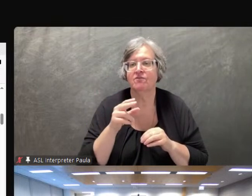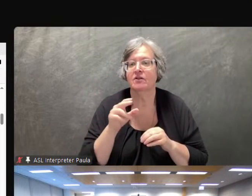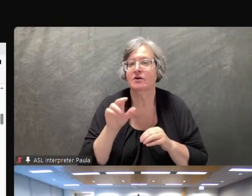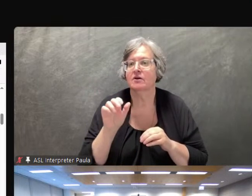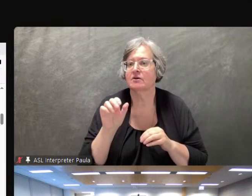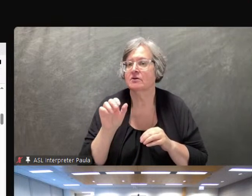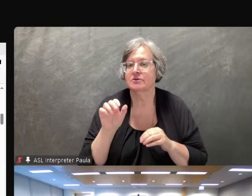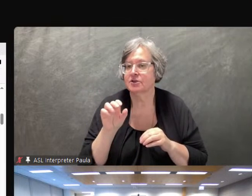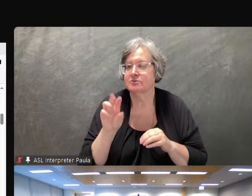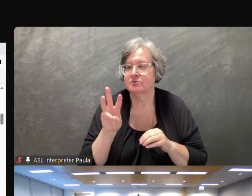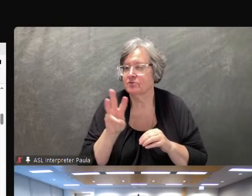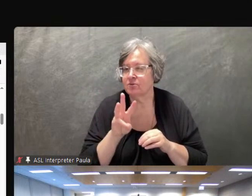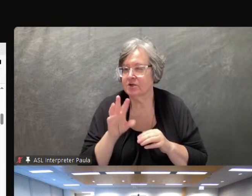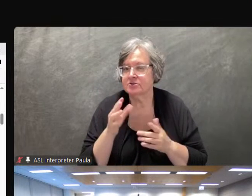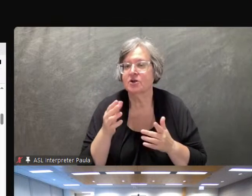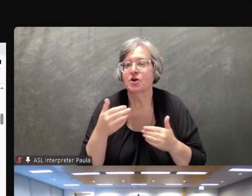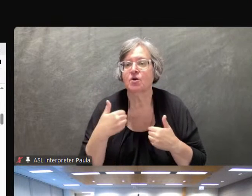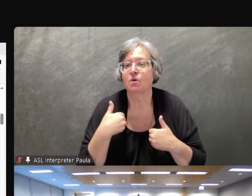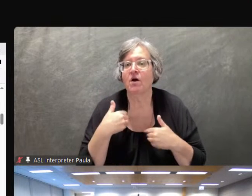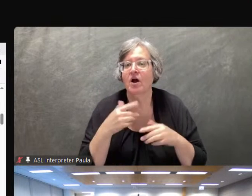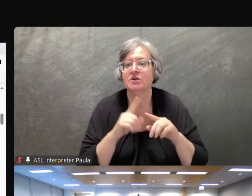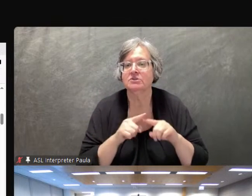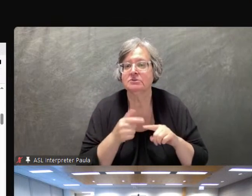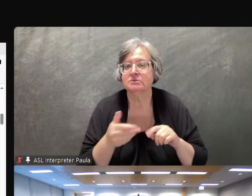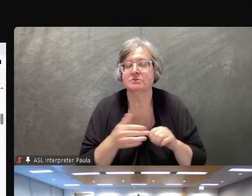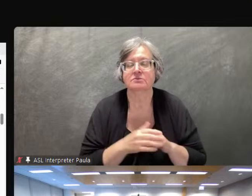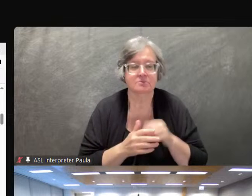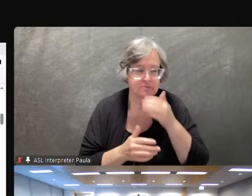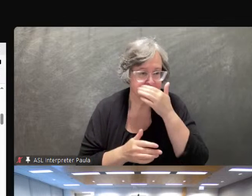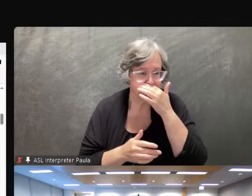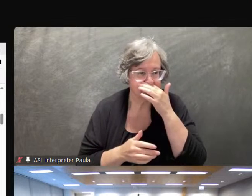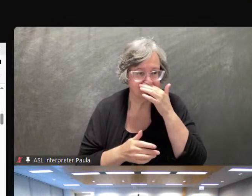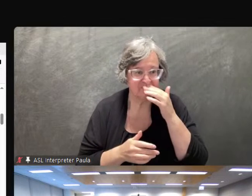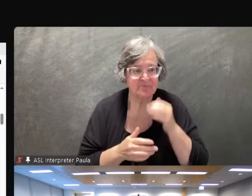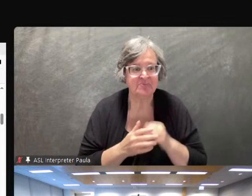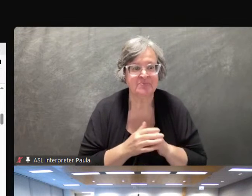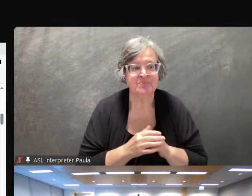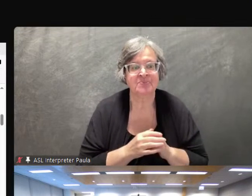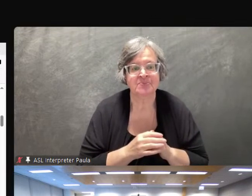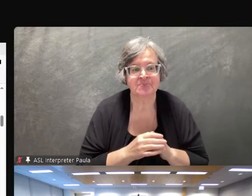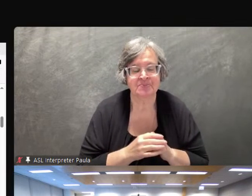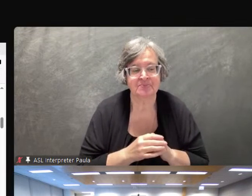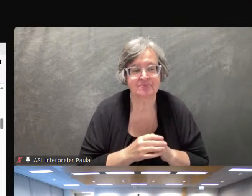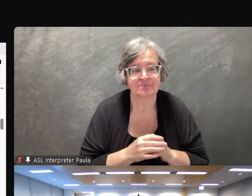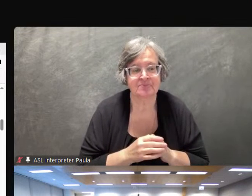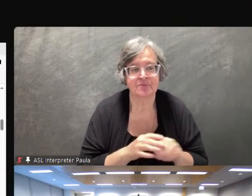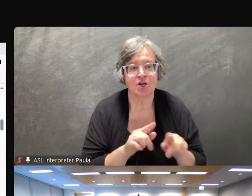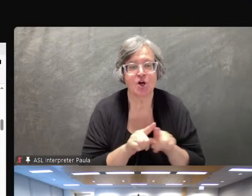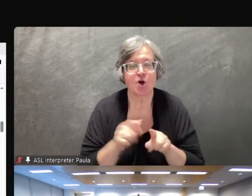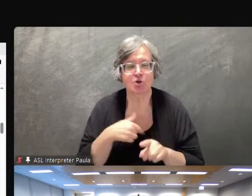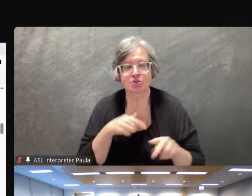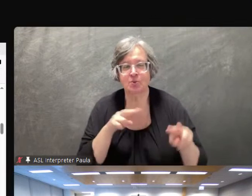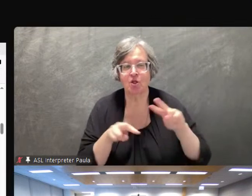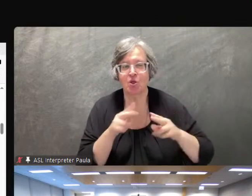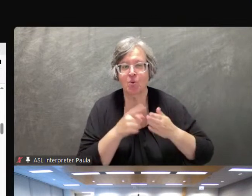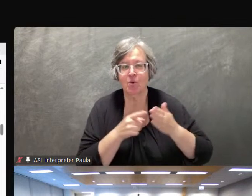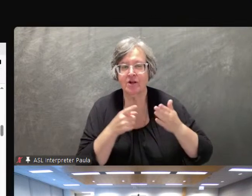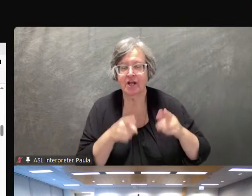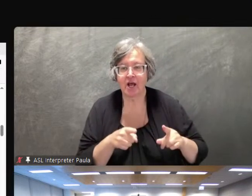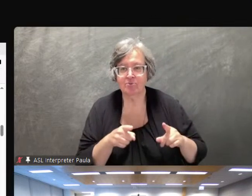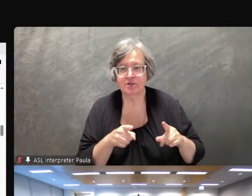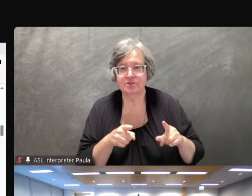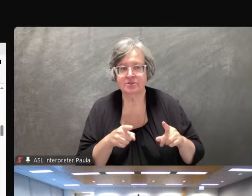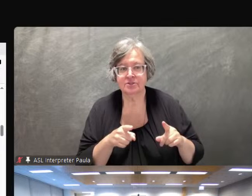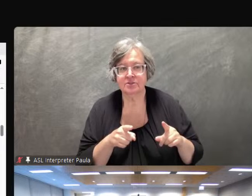at Raglan extension, so on and so forth. So we also look at what happens